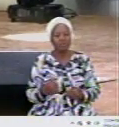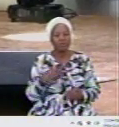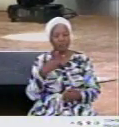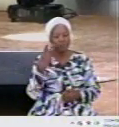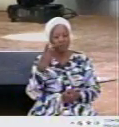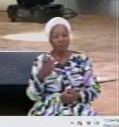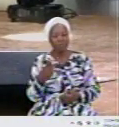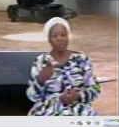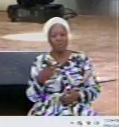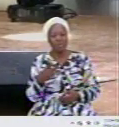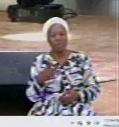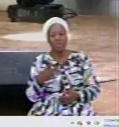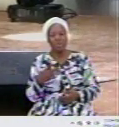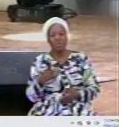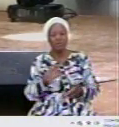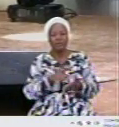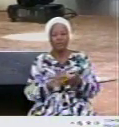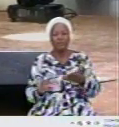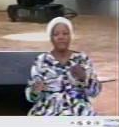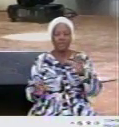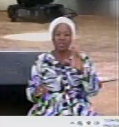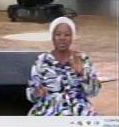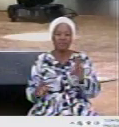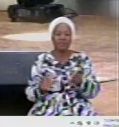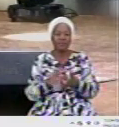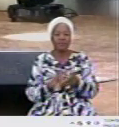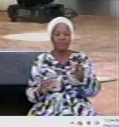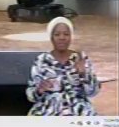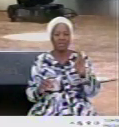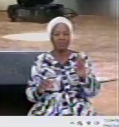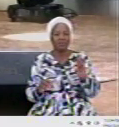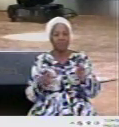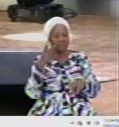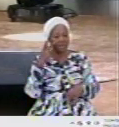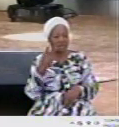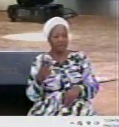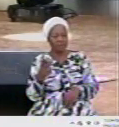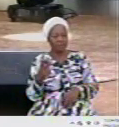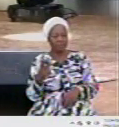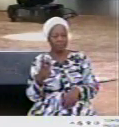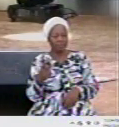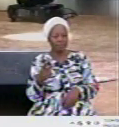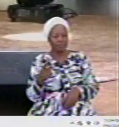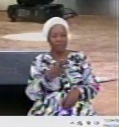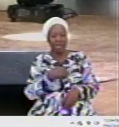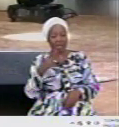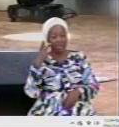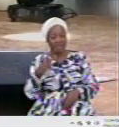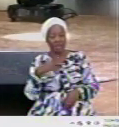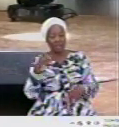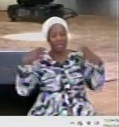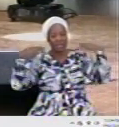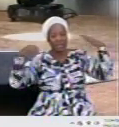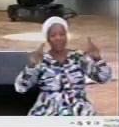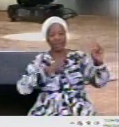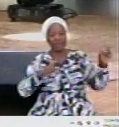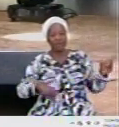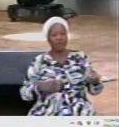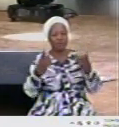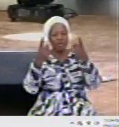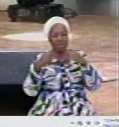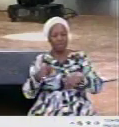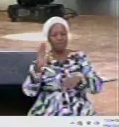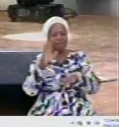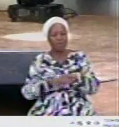from verse 7. In verse 7, behold, the angel of the Lord came